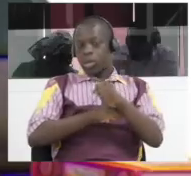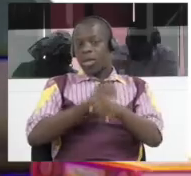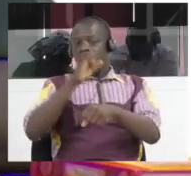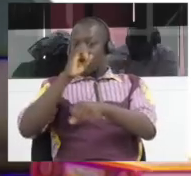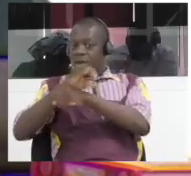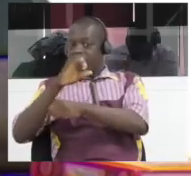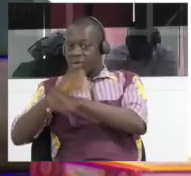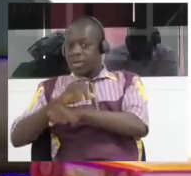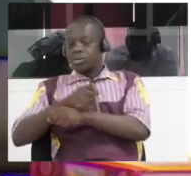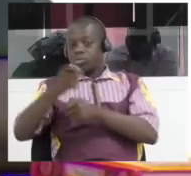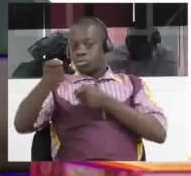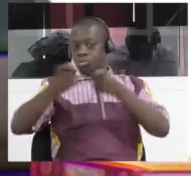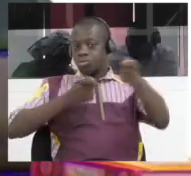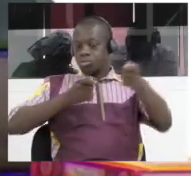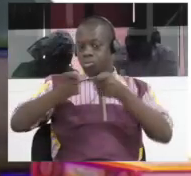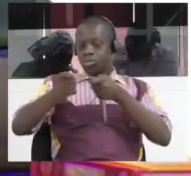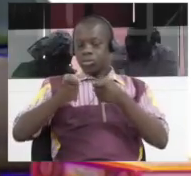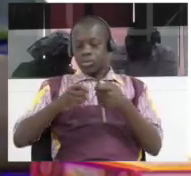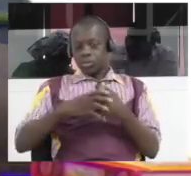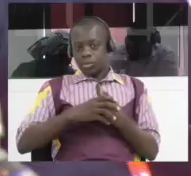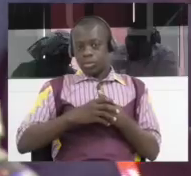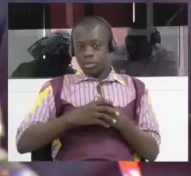supportive, advising, and then coordinating.